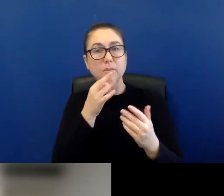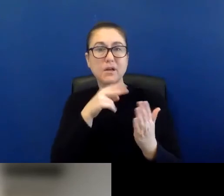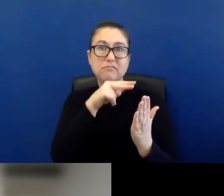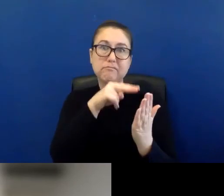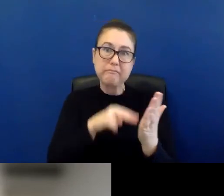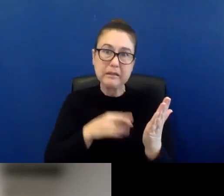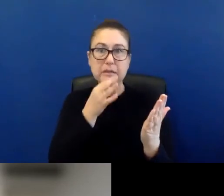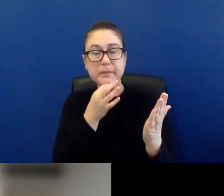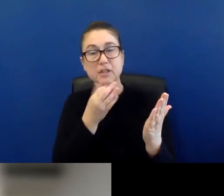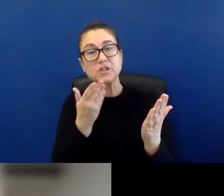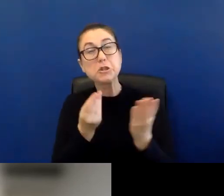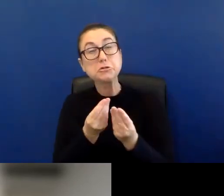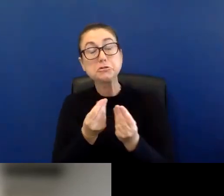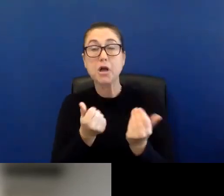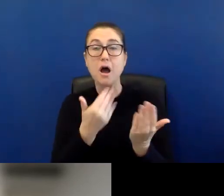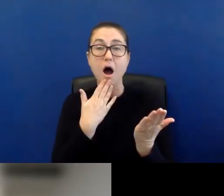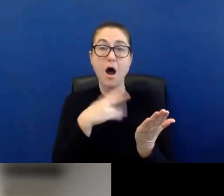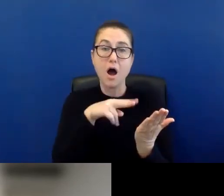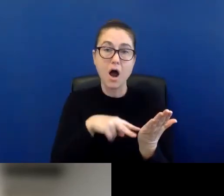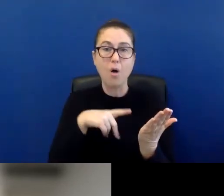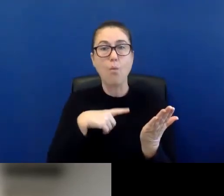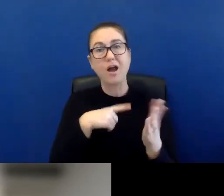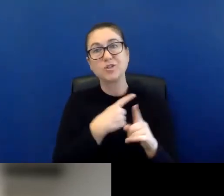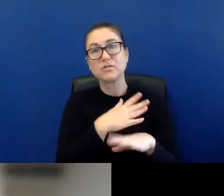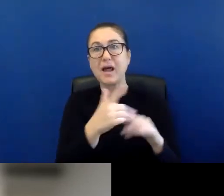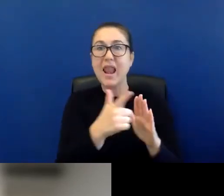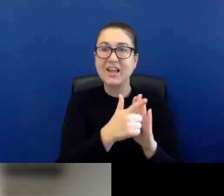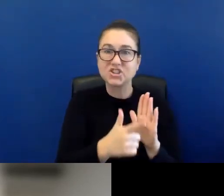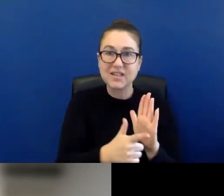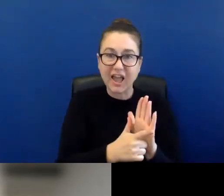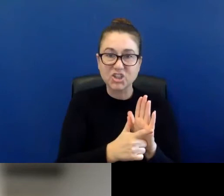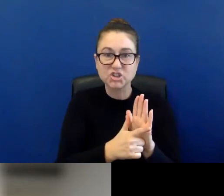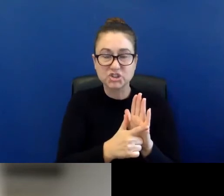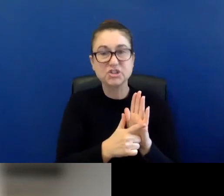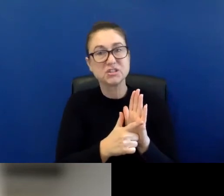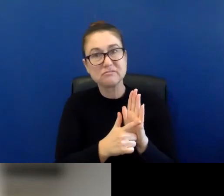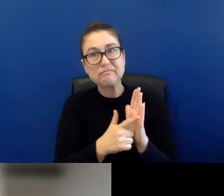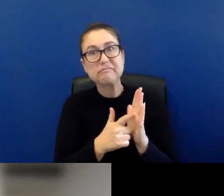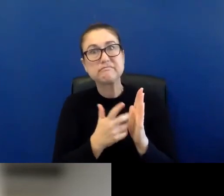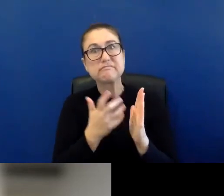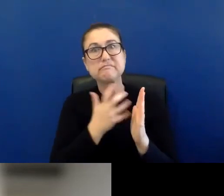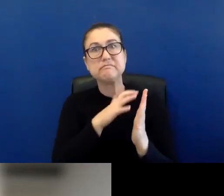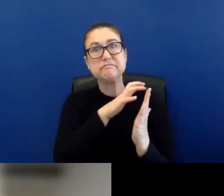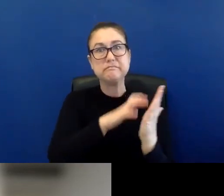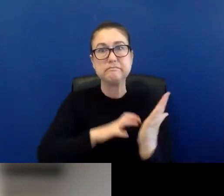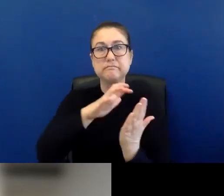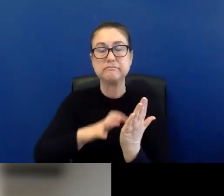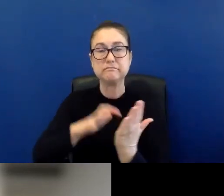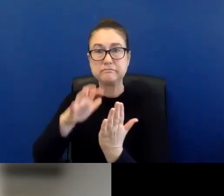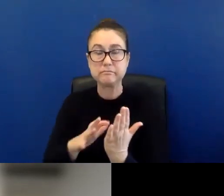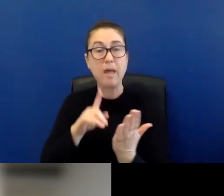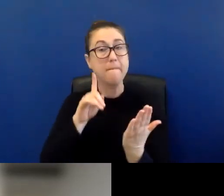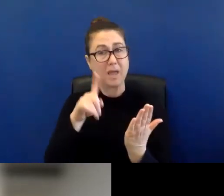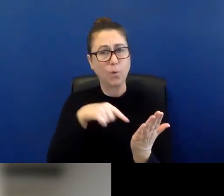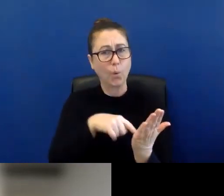to some other aspects of the report because it deals with legislation and need to amend legislation, but it is undeniably incredibly